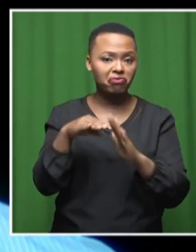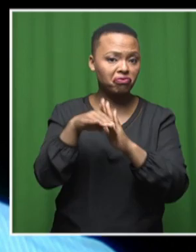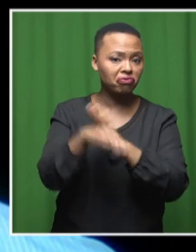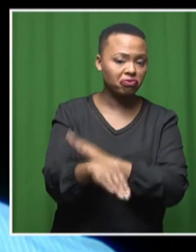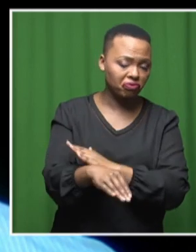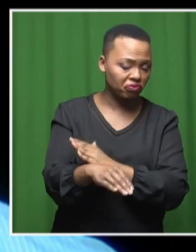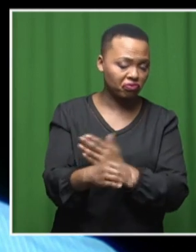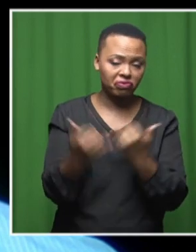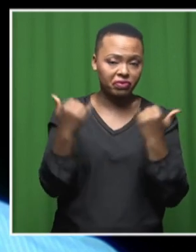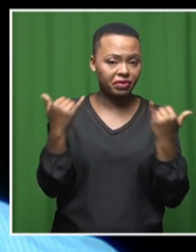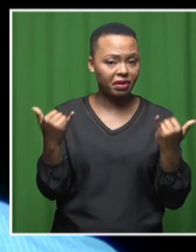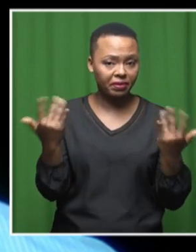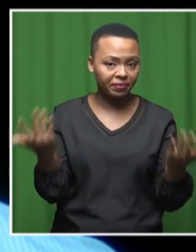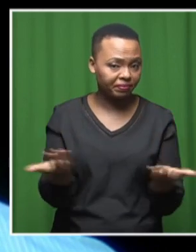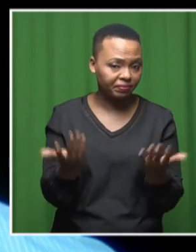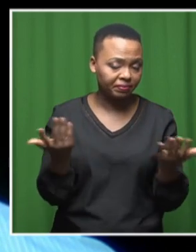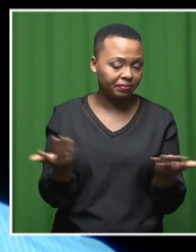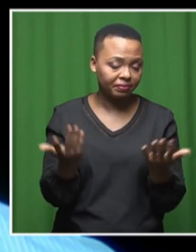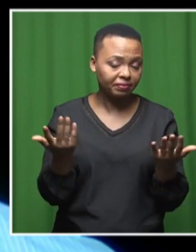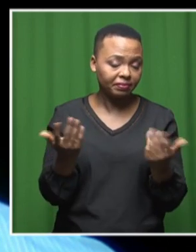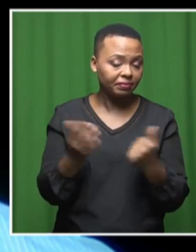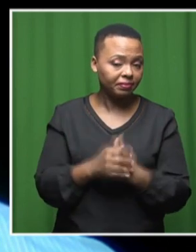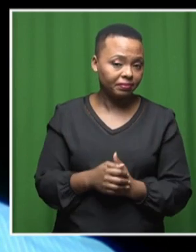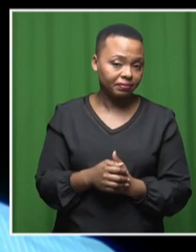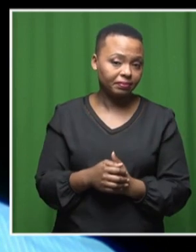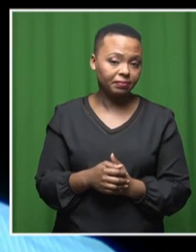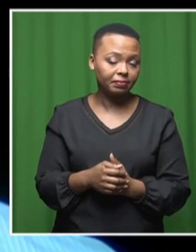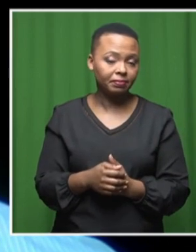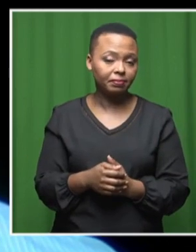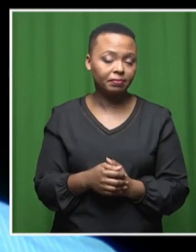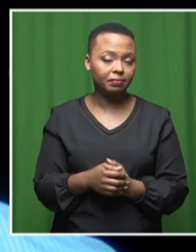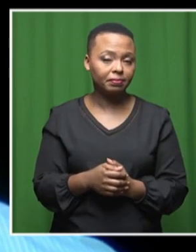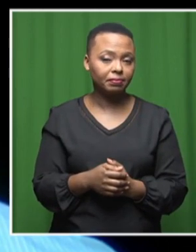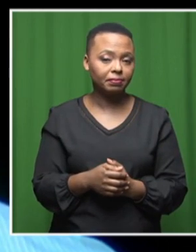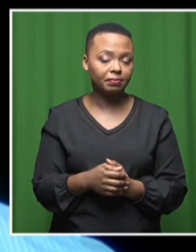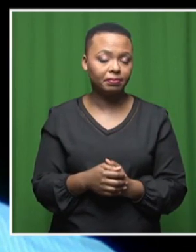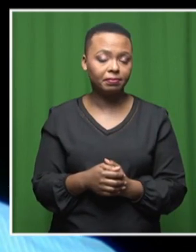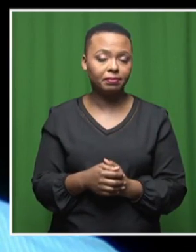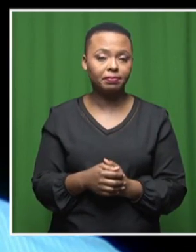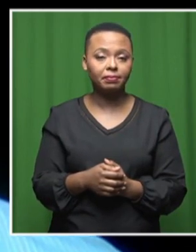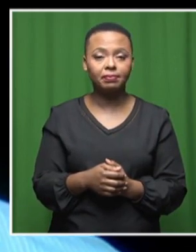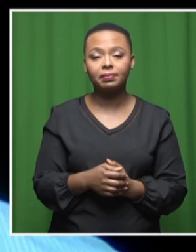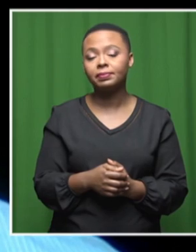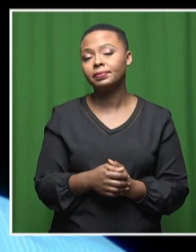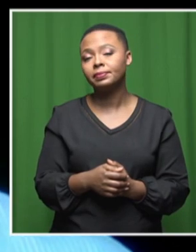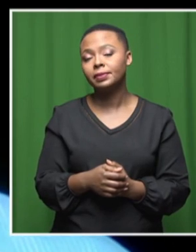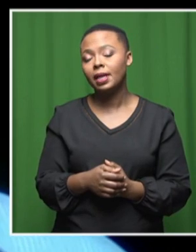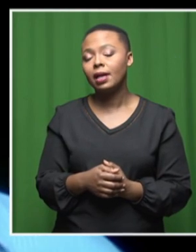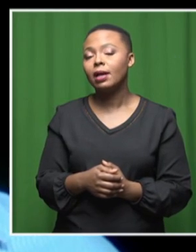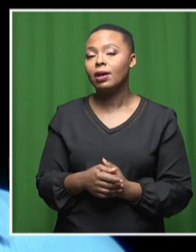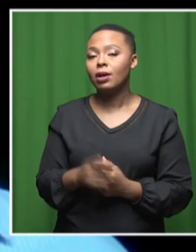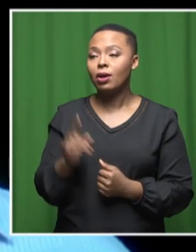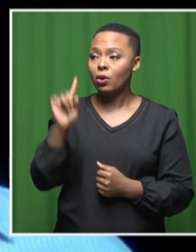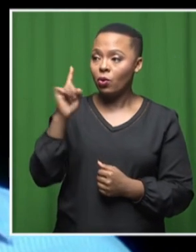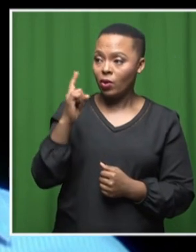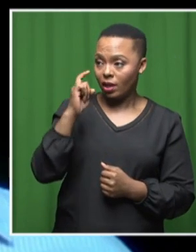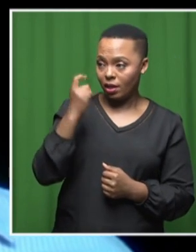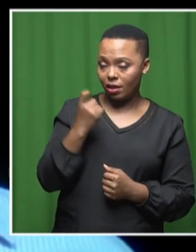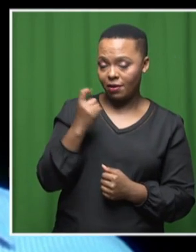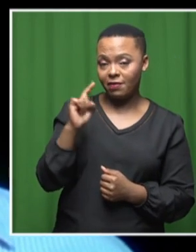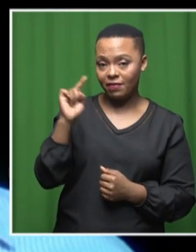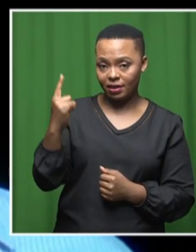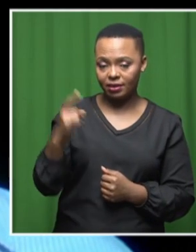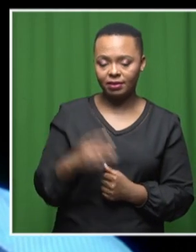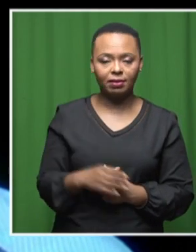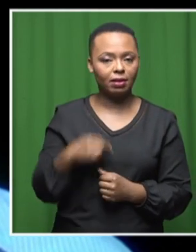about, you know, our business and going with the motions? Okay, the first question, I